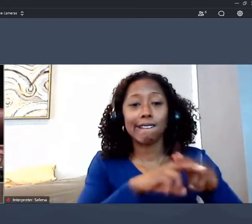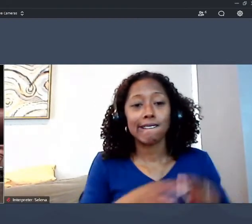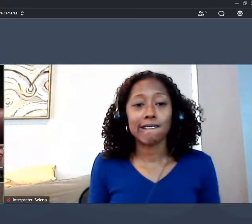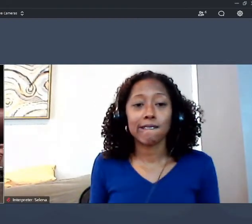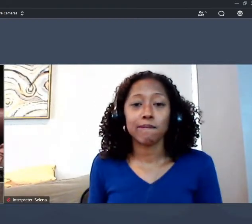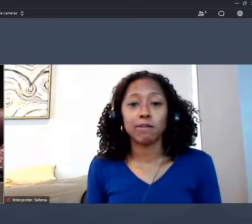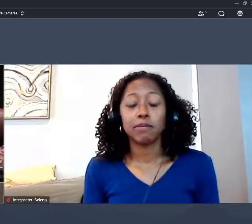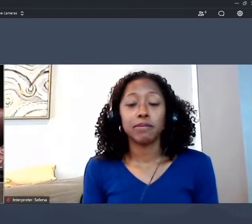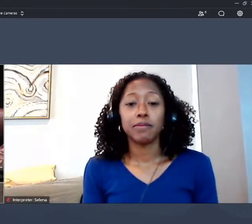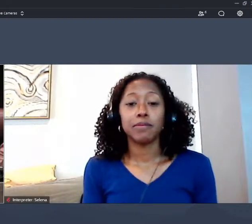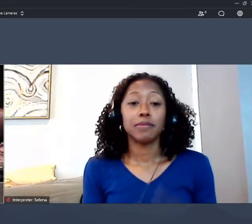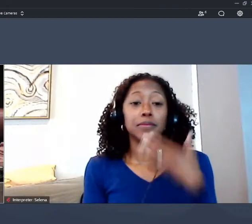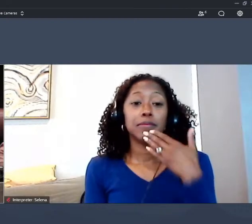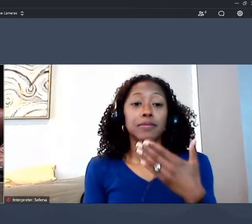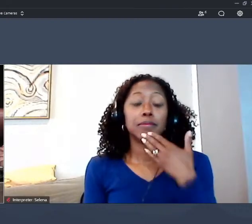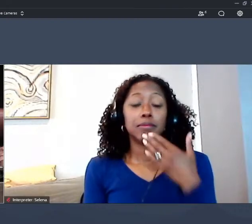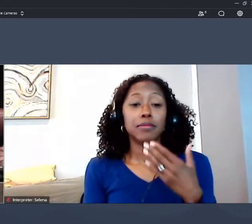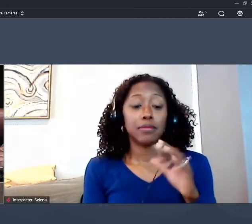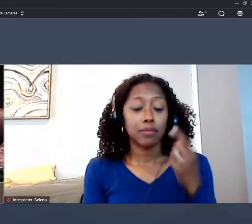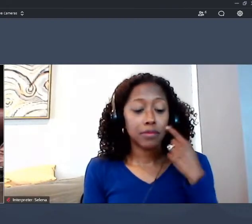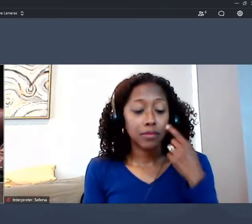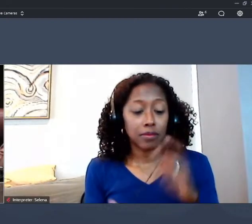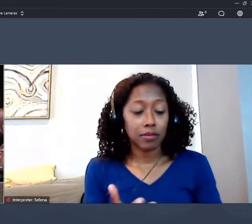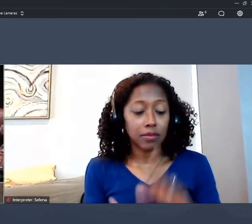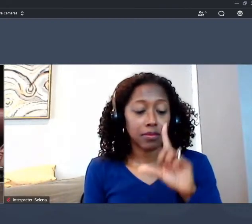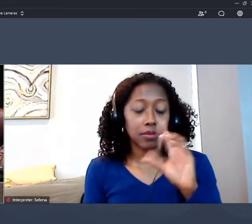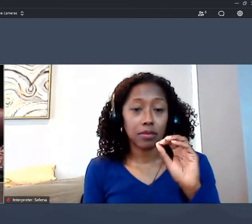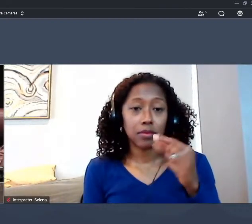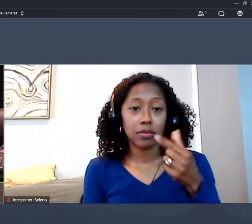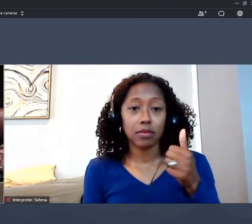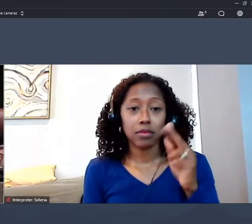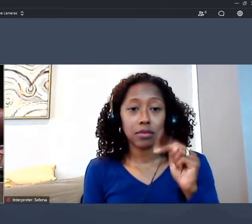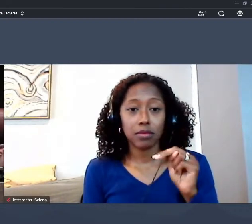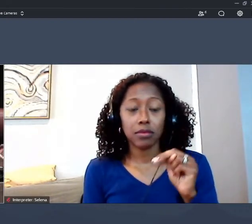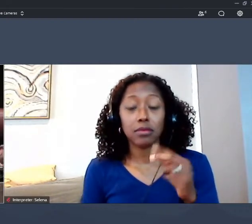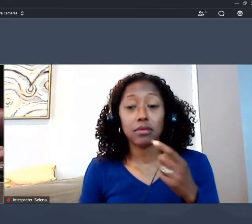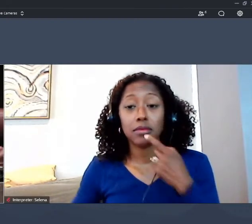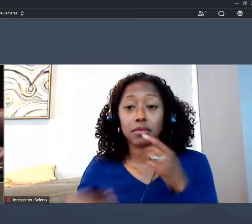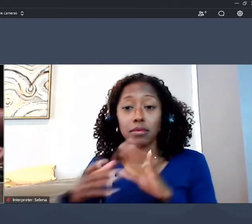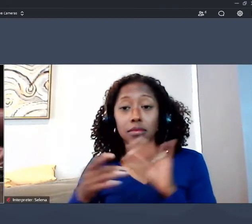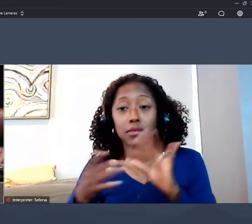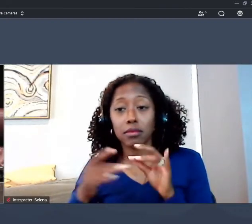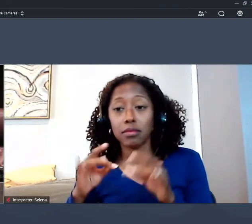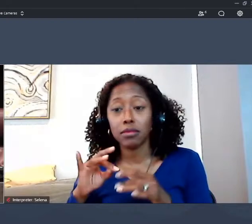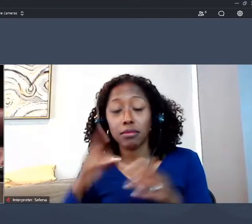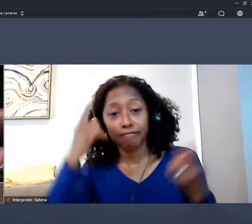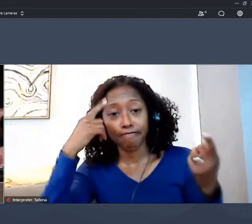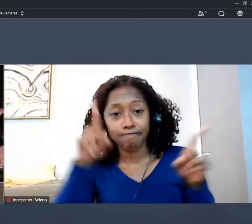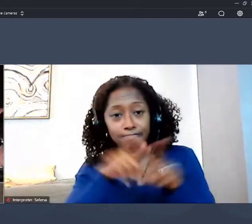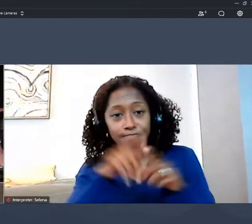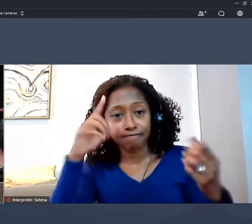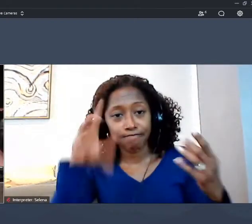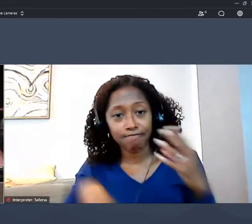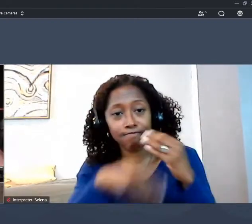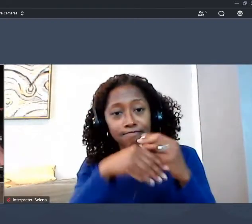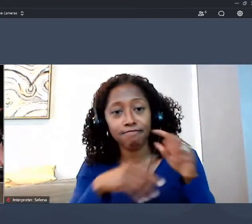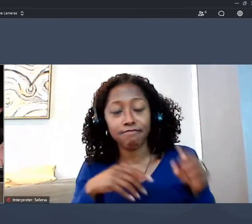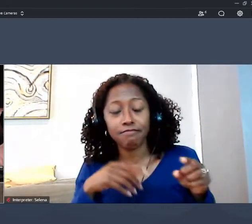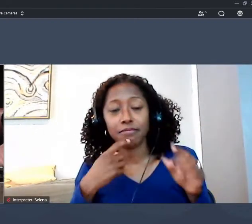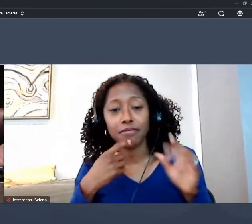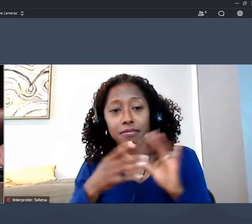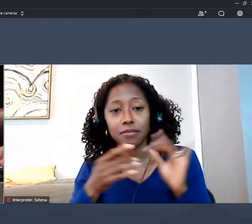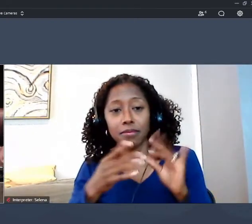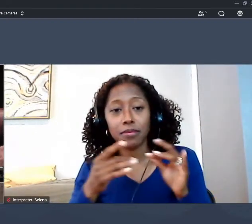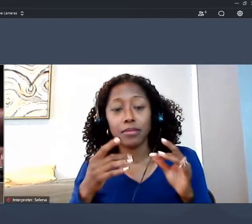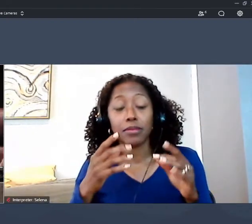We're good. Thank you very much. Council Lady Logan, you're recognized. Just to build on what Councilman Jones said, we also have a list of all